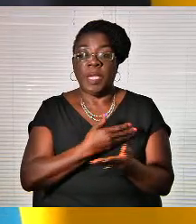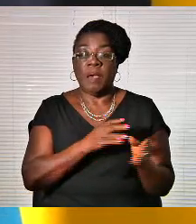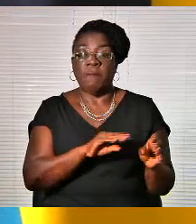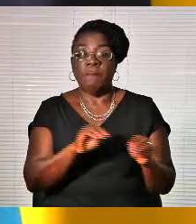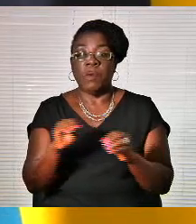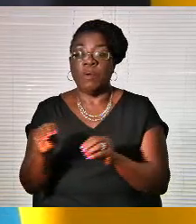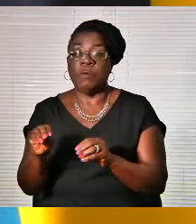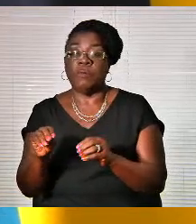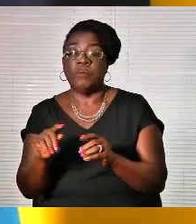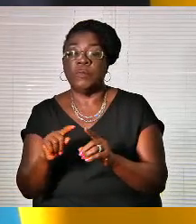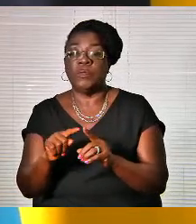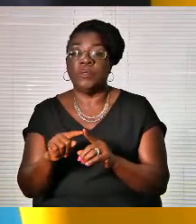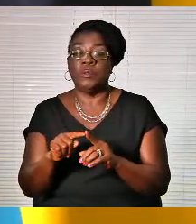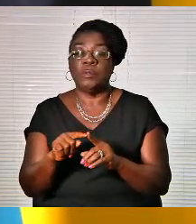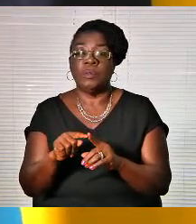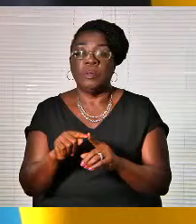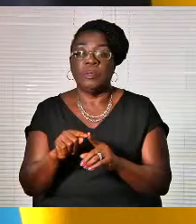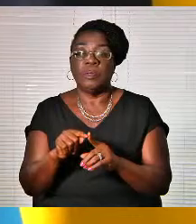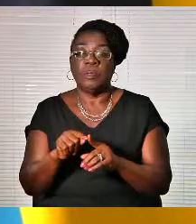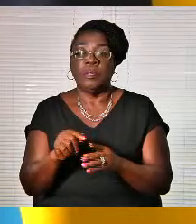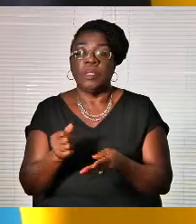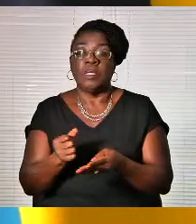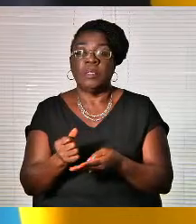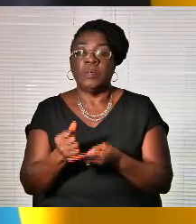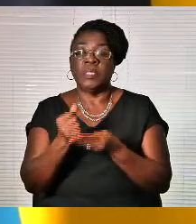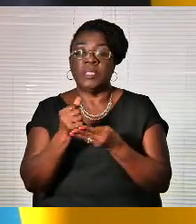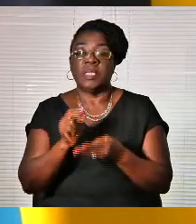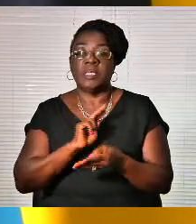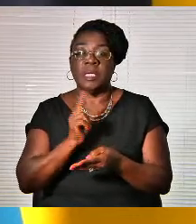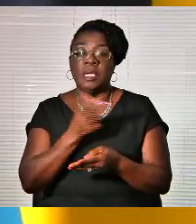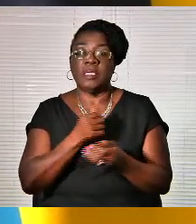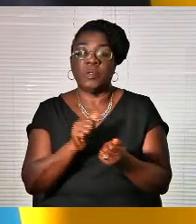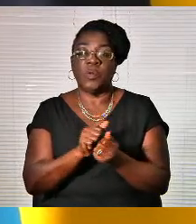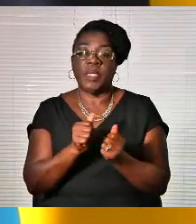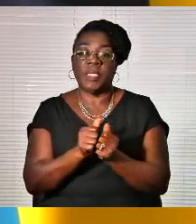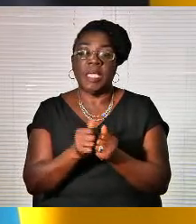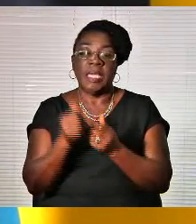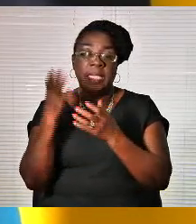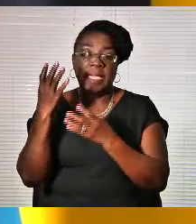to a platform that is to assist us with